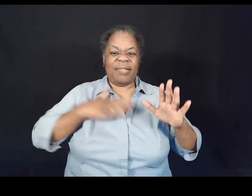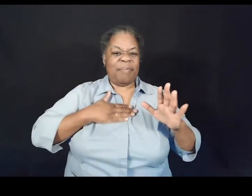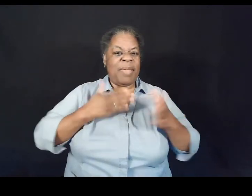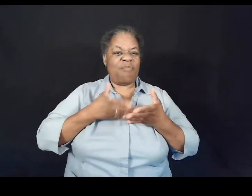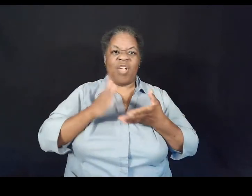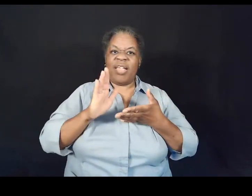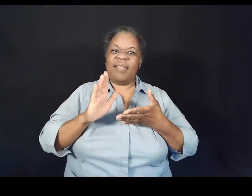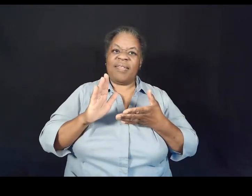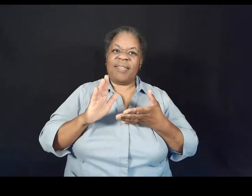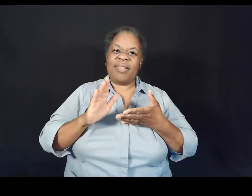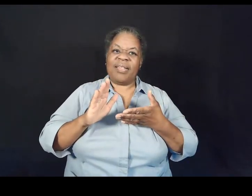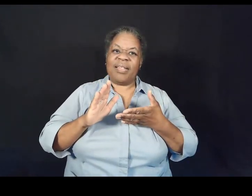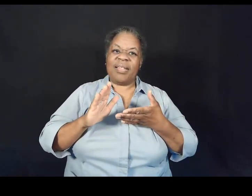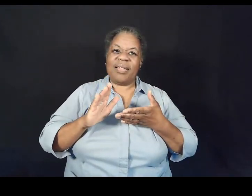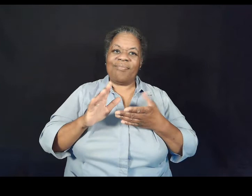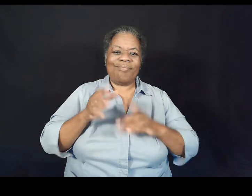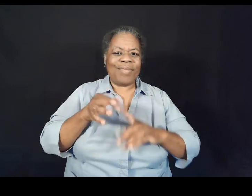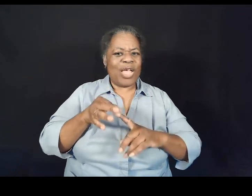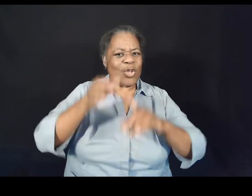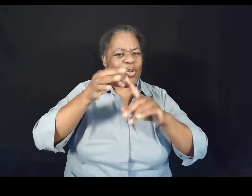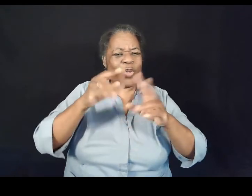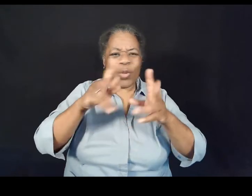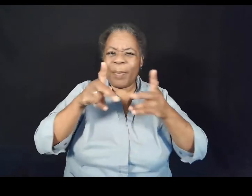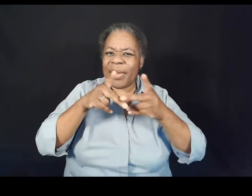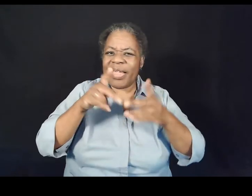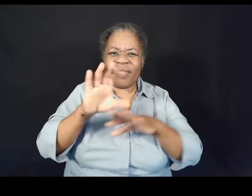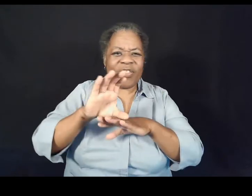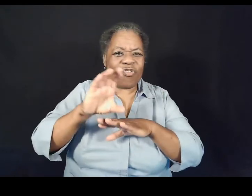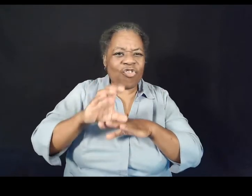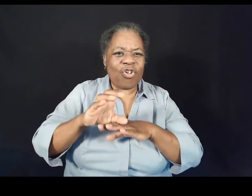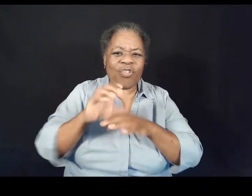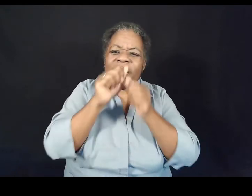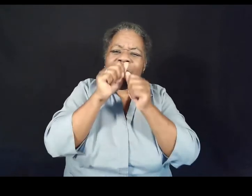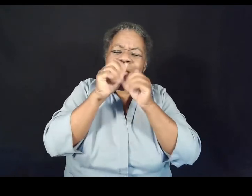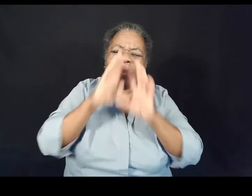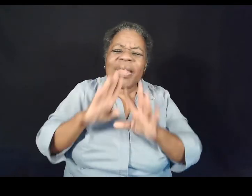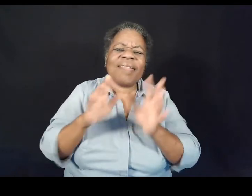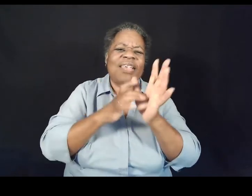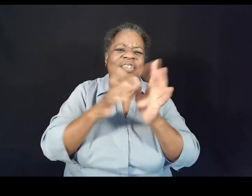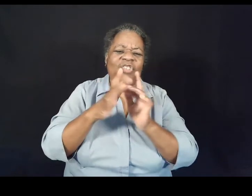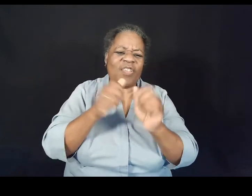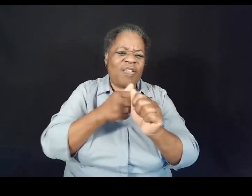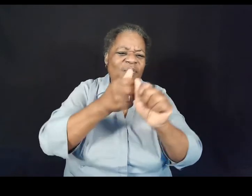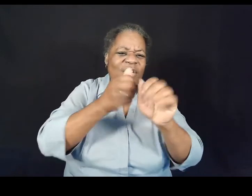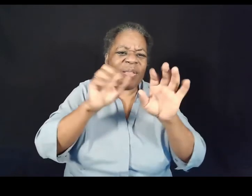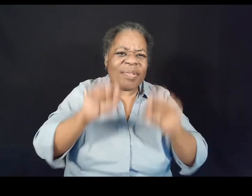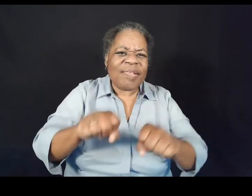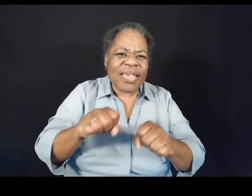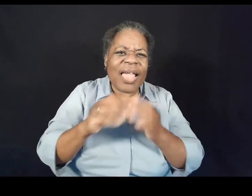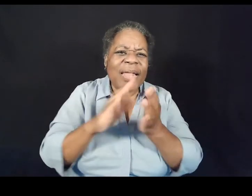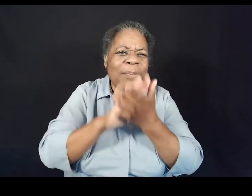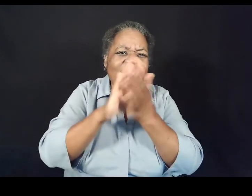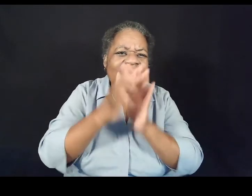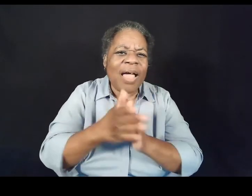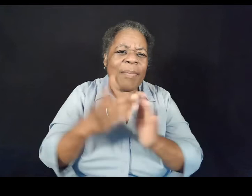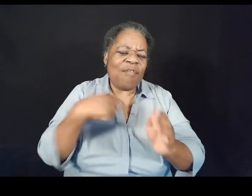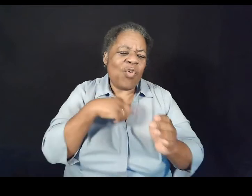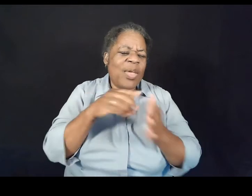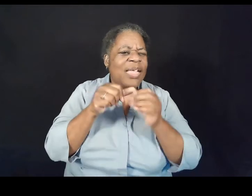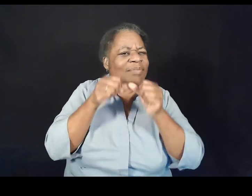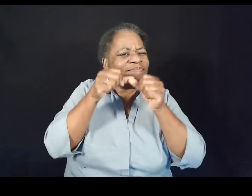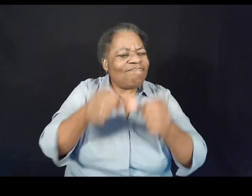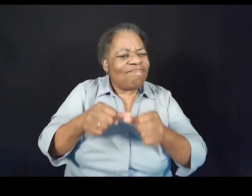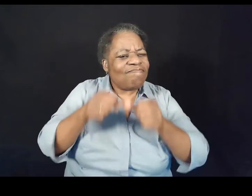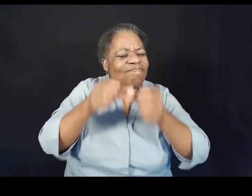What a unique place the church could be. What a blessing Jesus' followers could be if we consistently let mercy